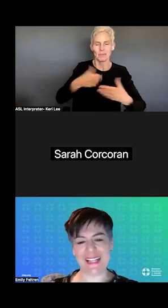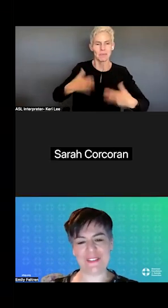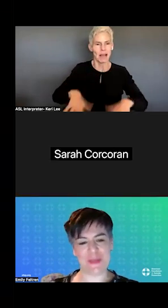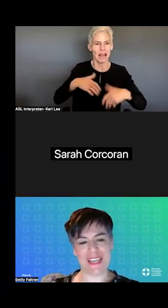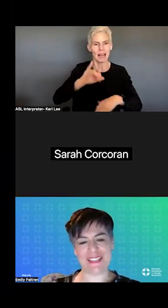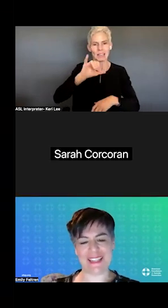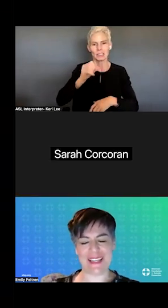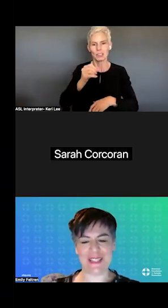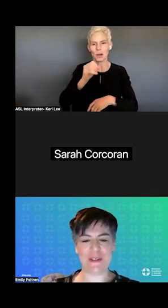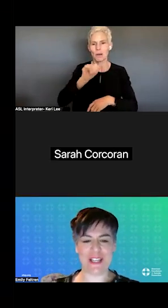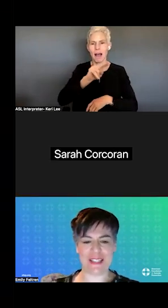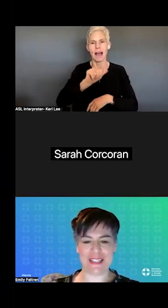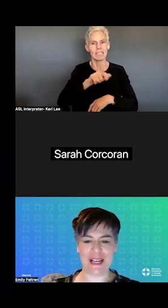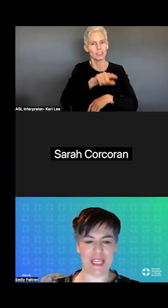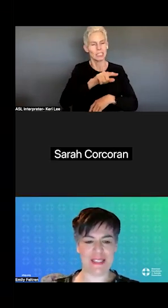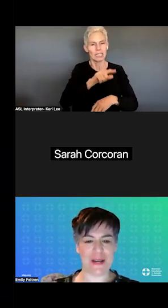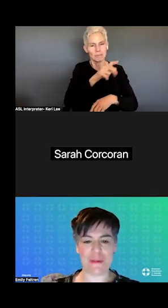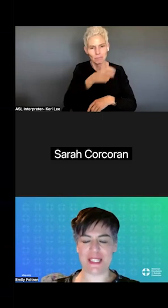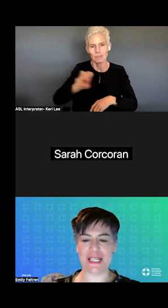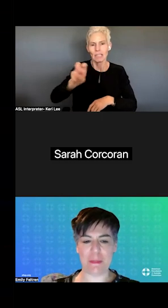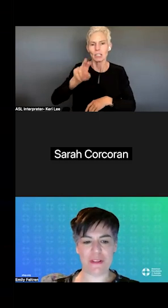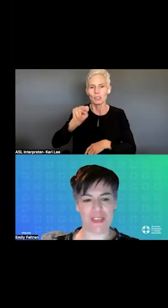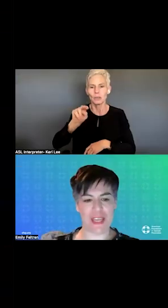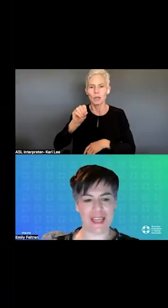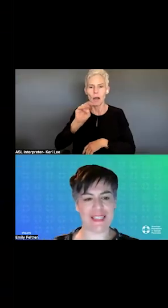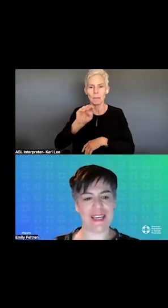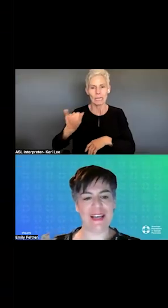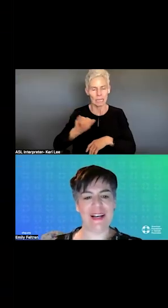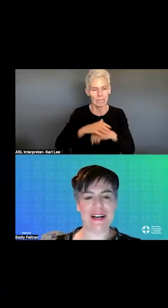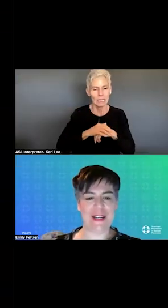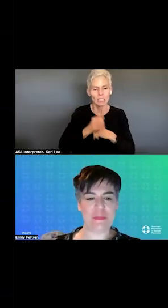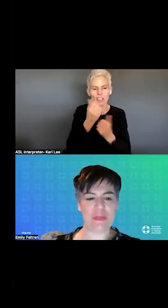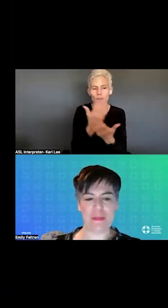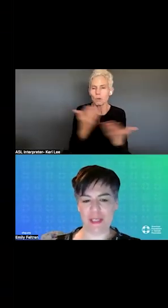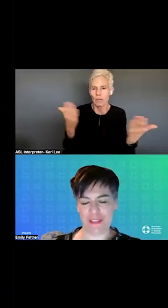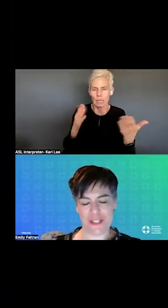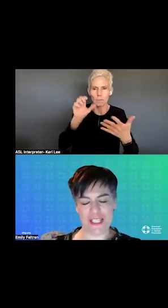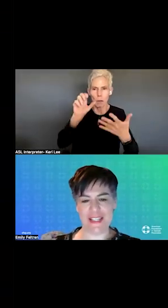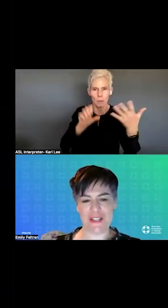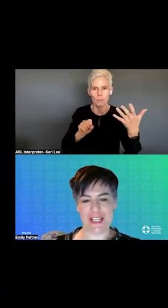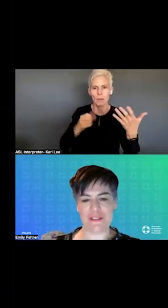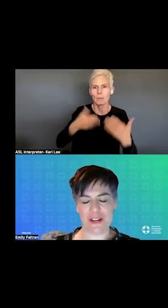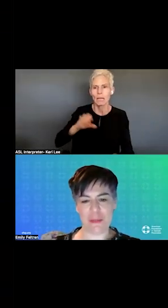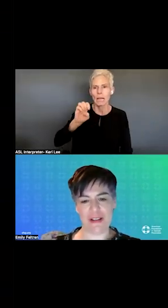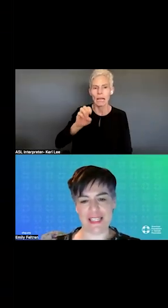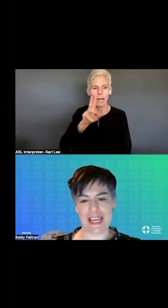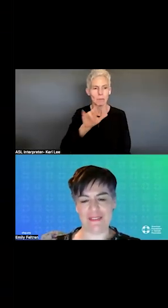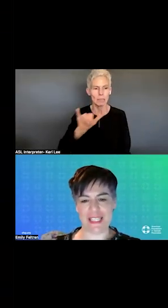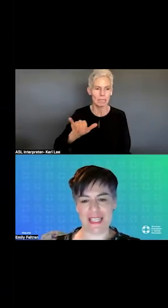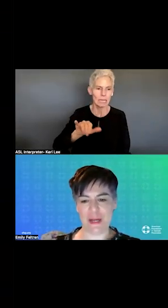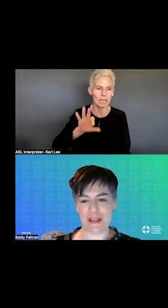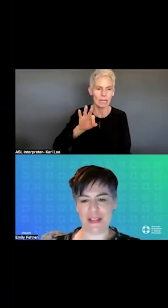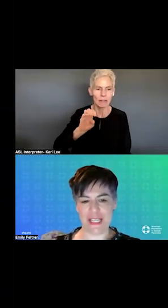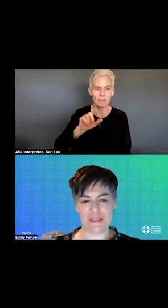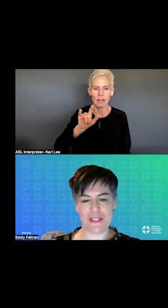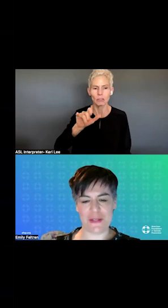Joanna left me as she moved on to NAMI. So just a couple of things. I'm Emily Feltrin, Senior Director of Federal Policy and Advocacy